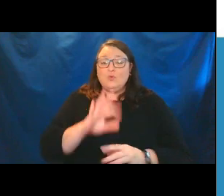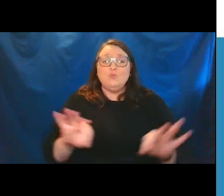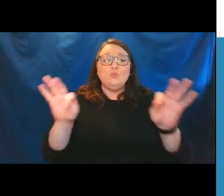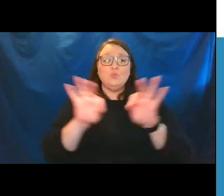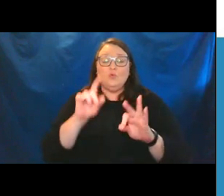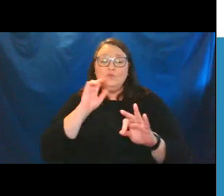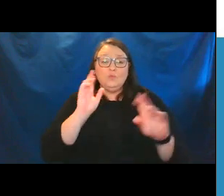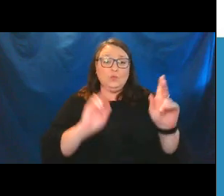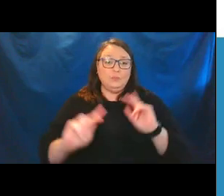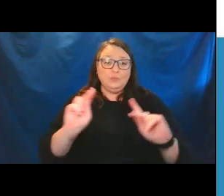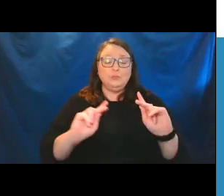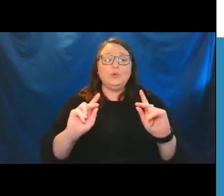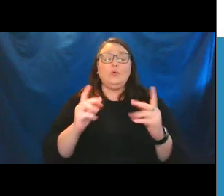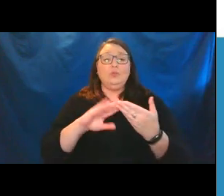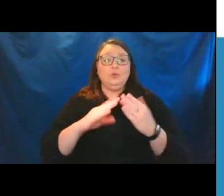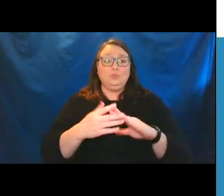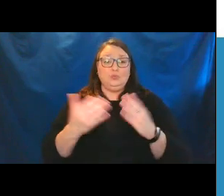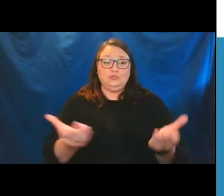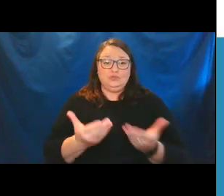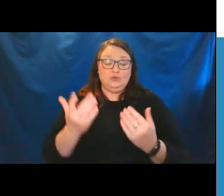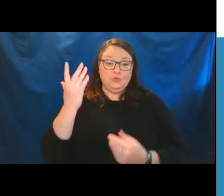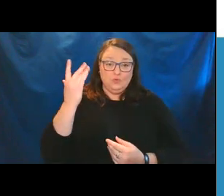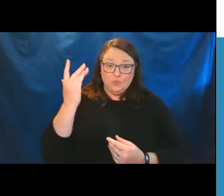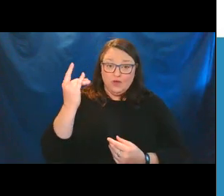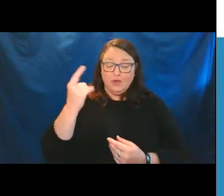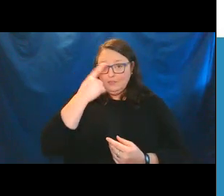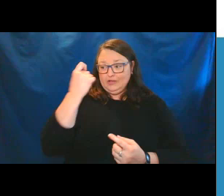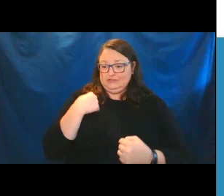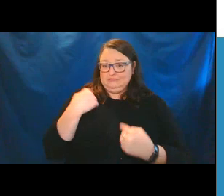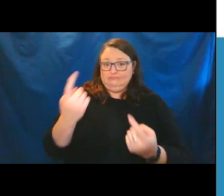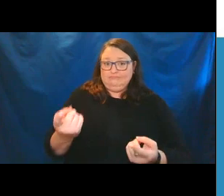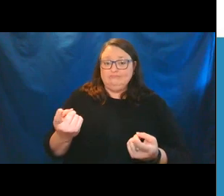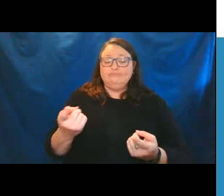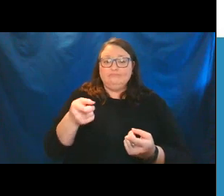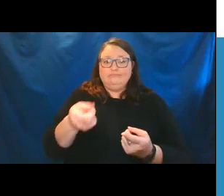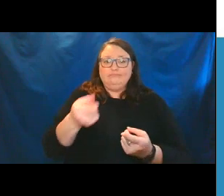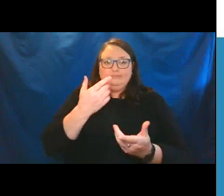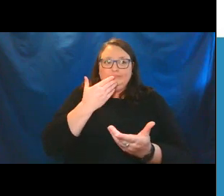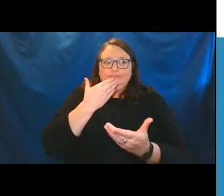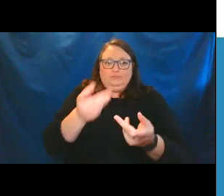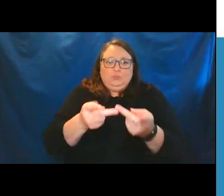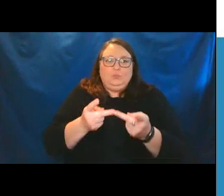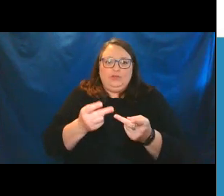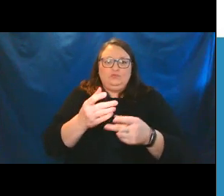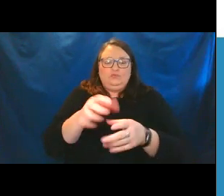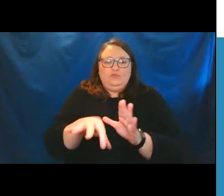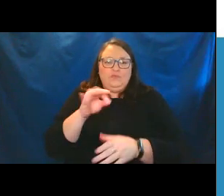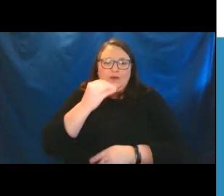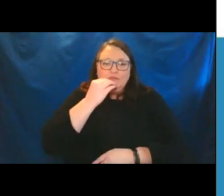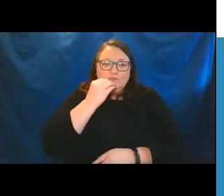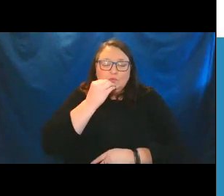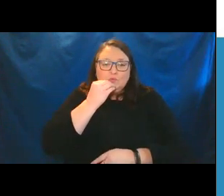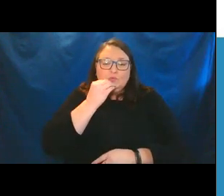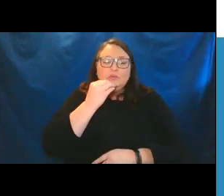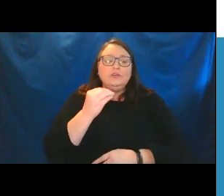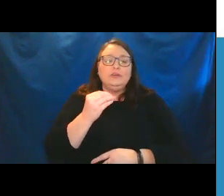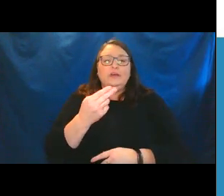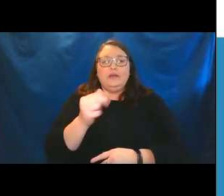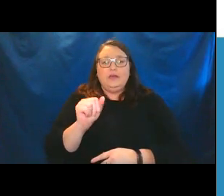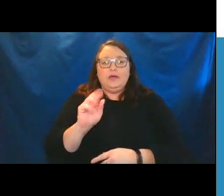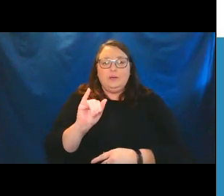communities here because they historically have been a food source and habitat for fisheries, as well